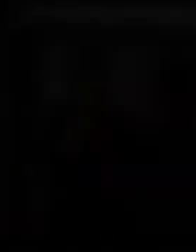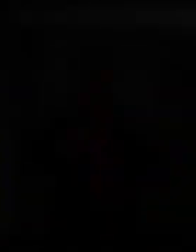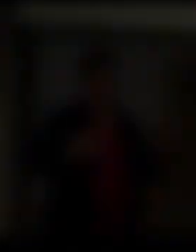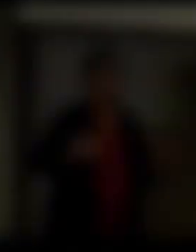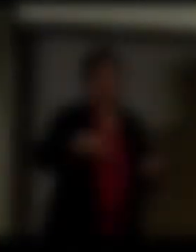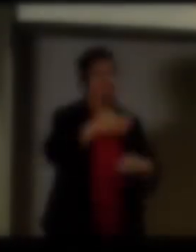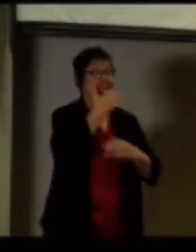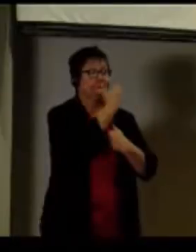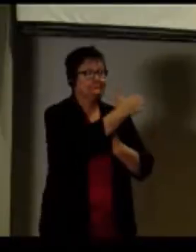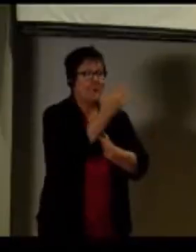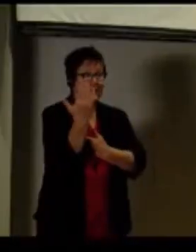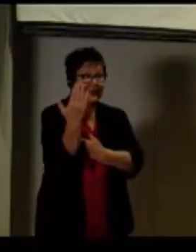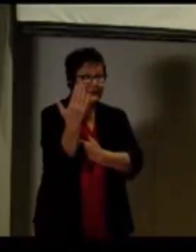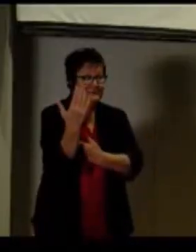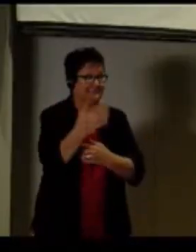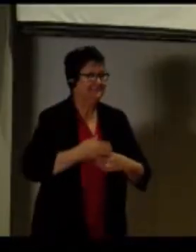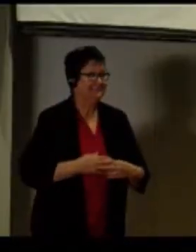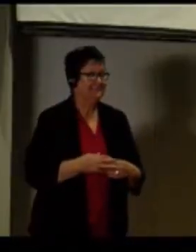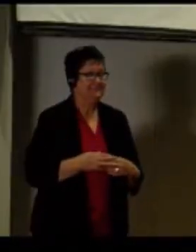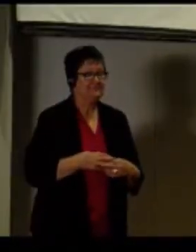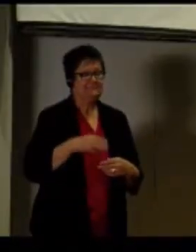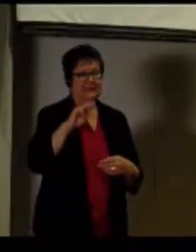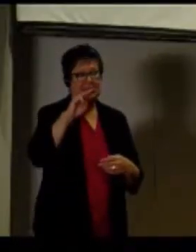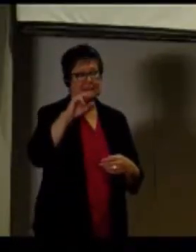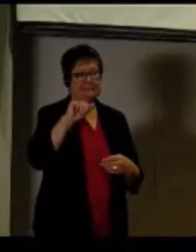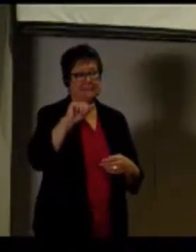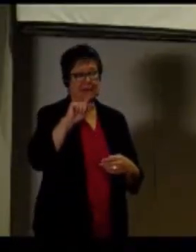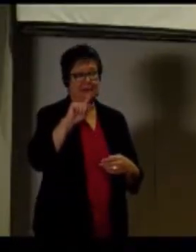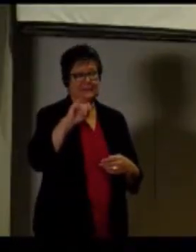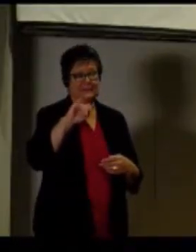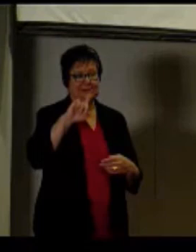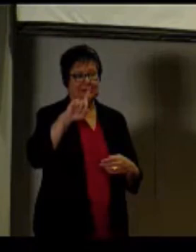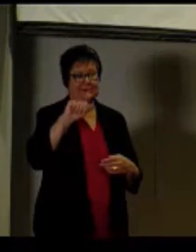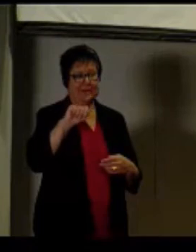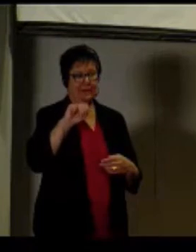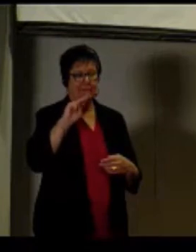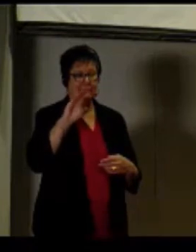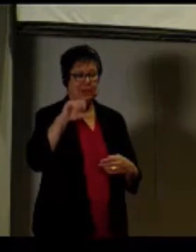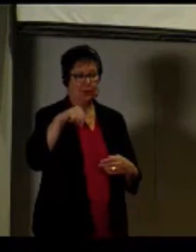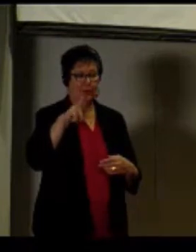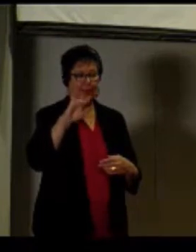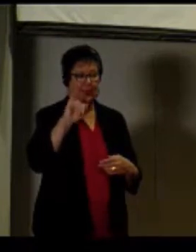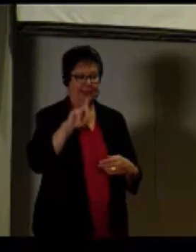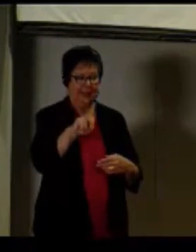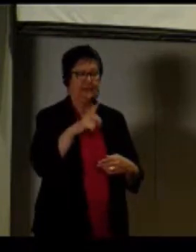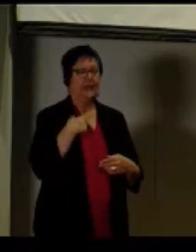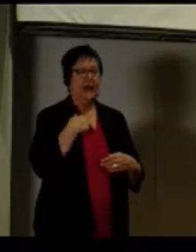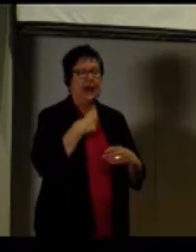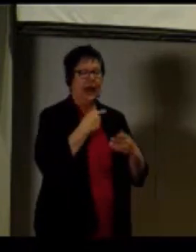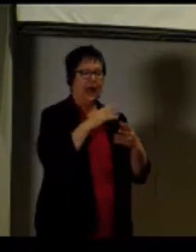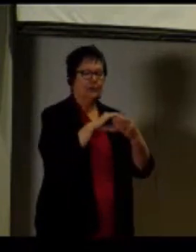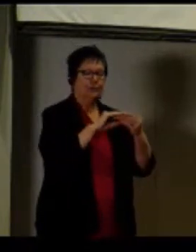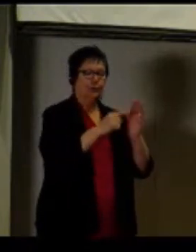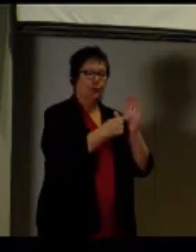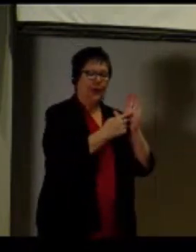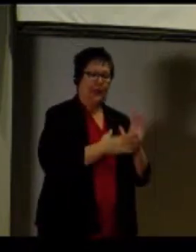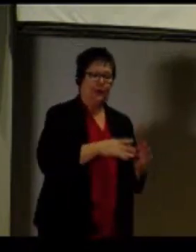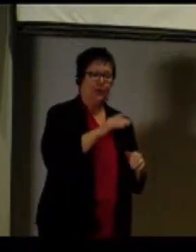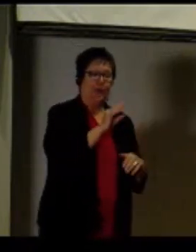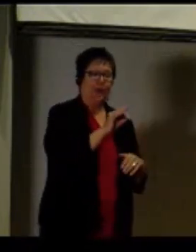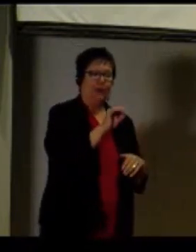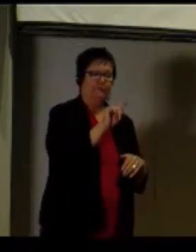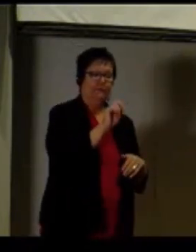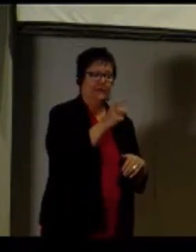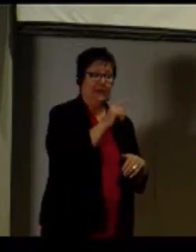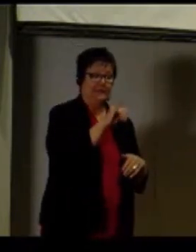Good morning, everyone. I'm Matilda McQuaid. I'm a curator of textiles, but I happen to be the project